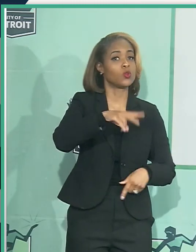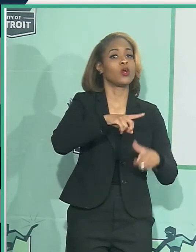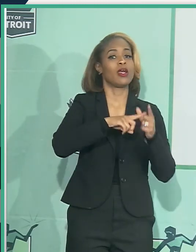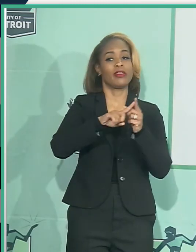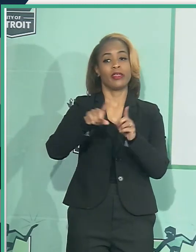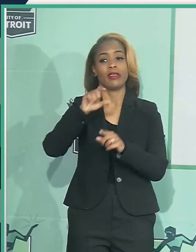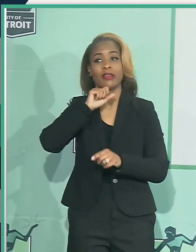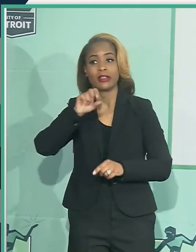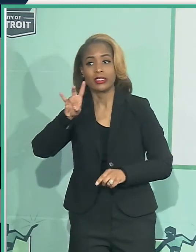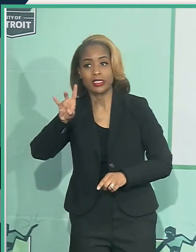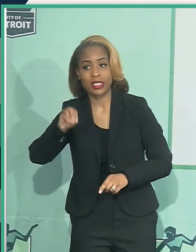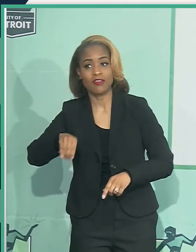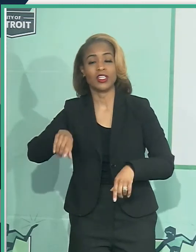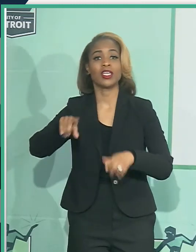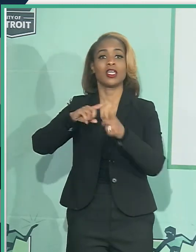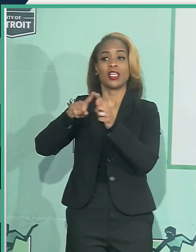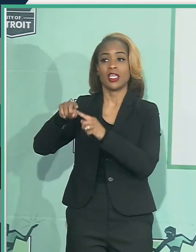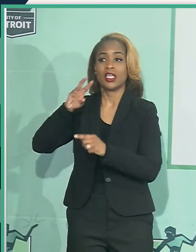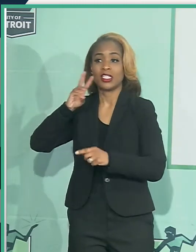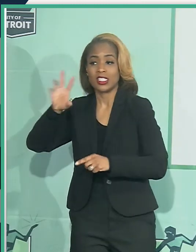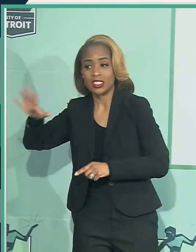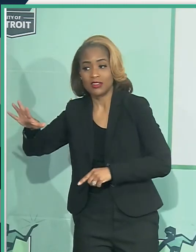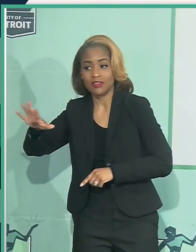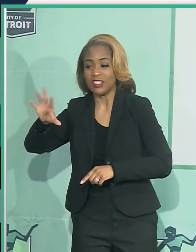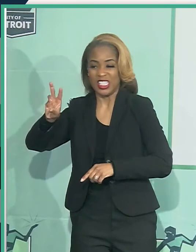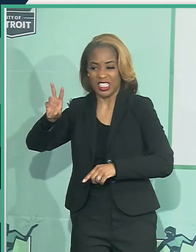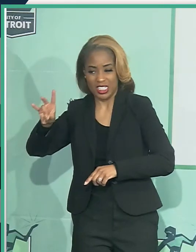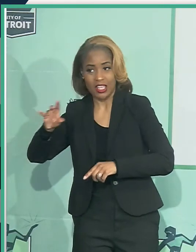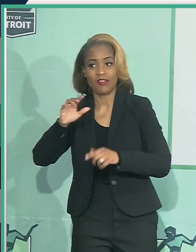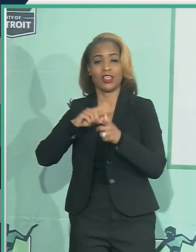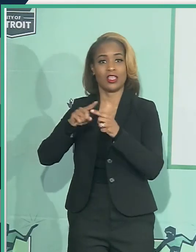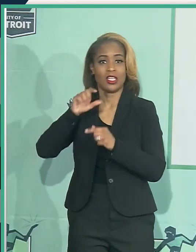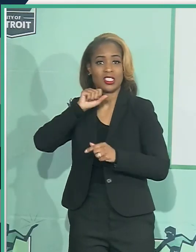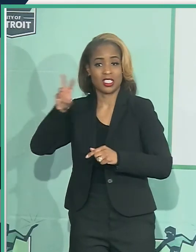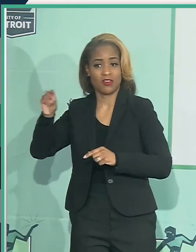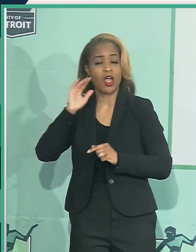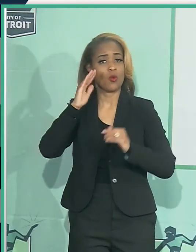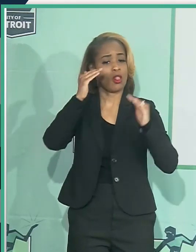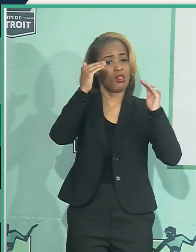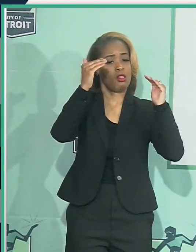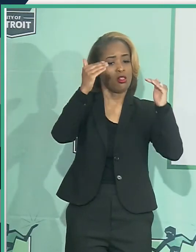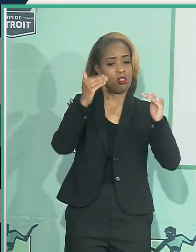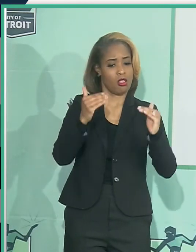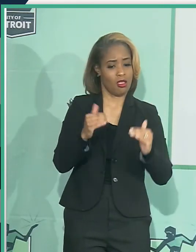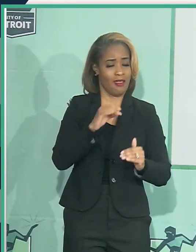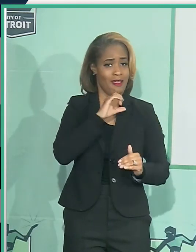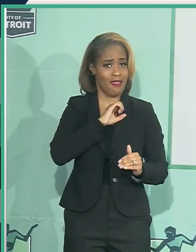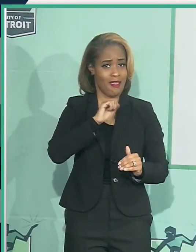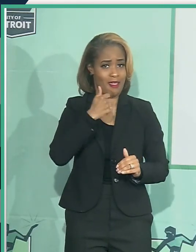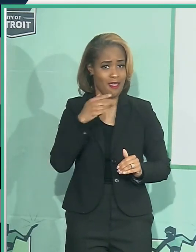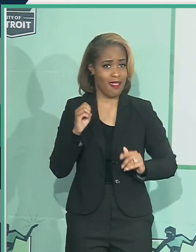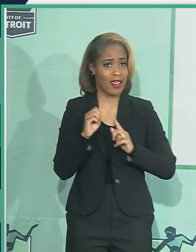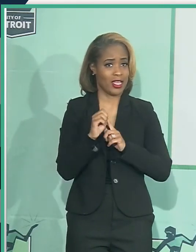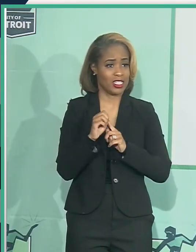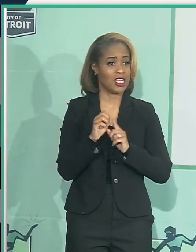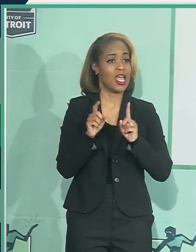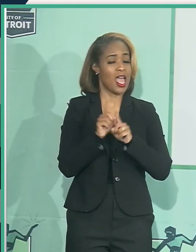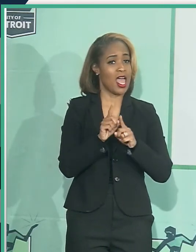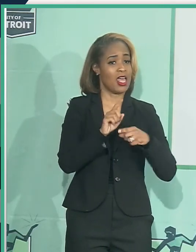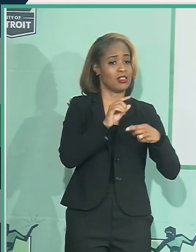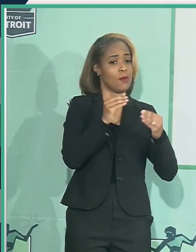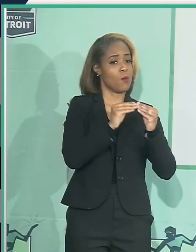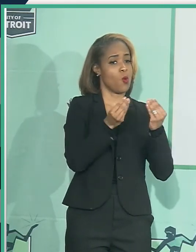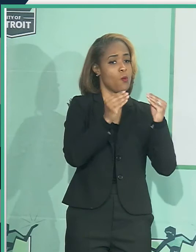then 67-year-olds, then 65-year-olds. We're going to keep bringing the ages down as the